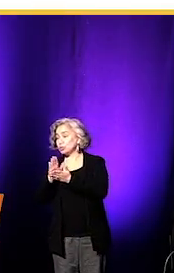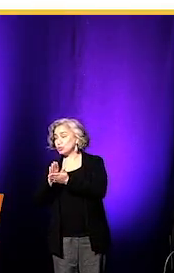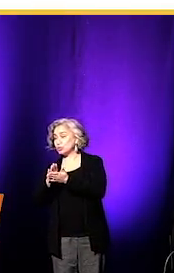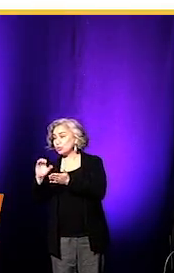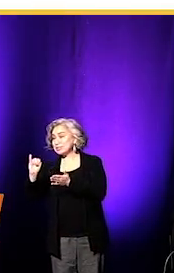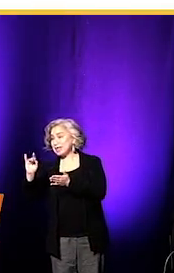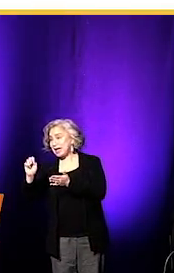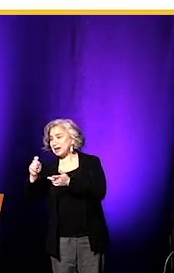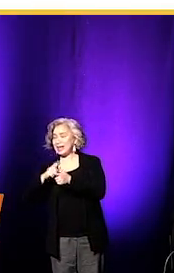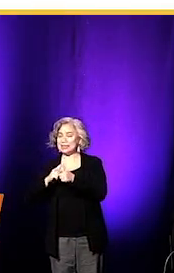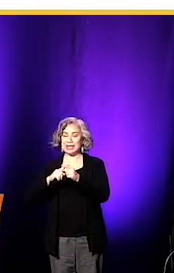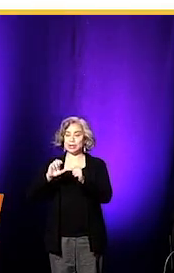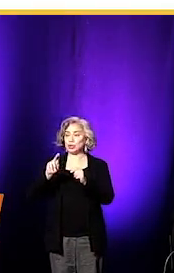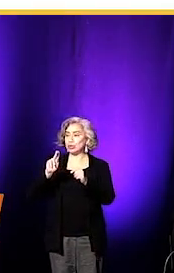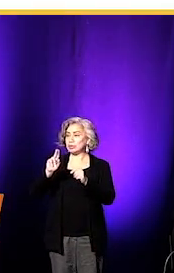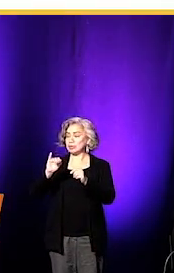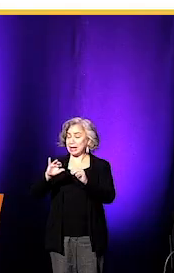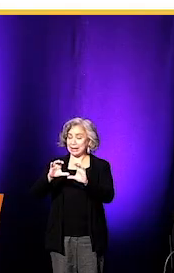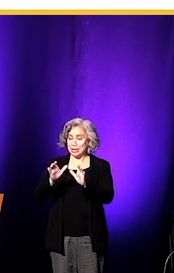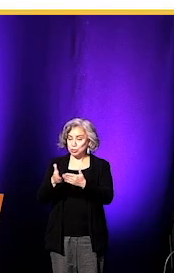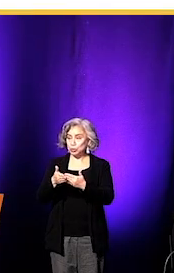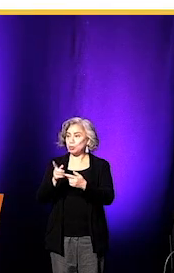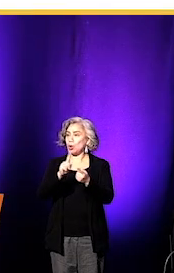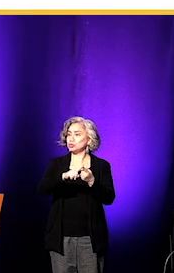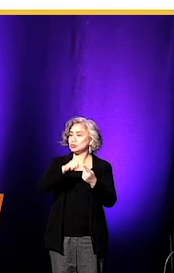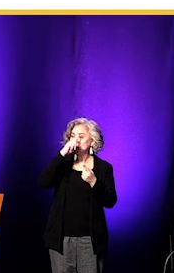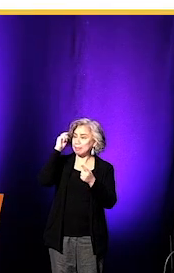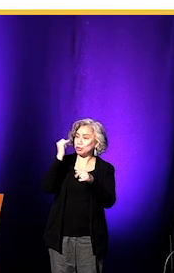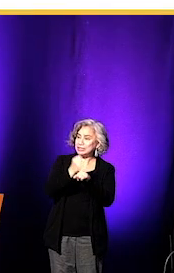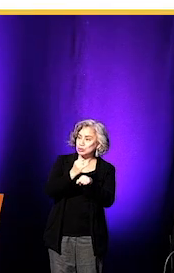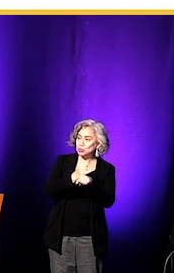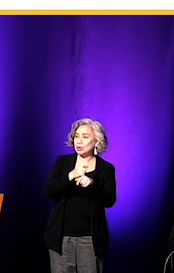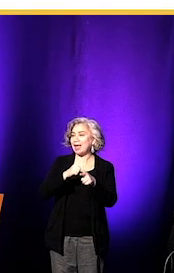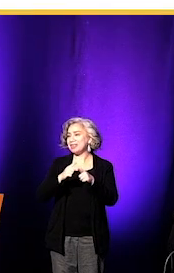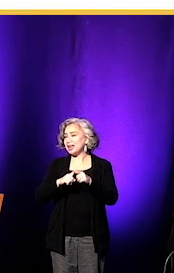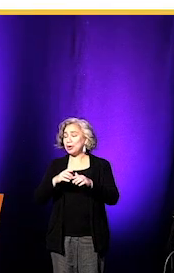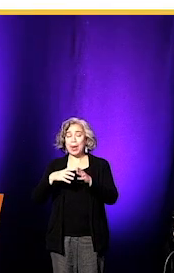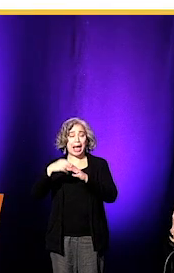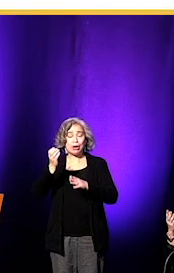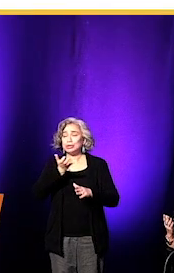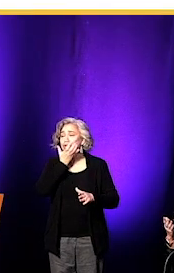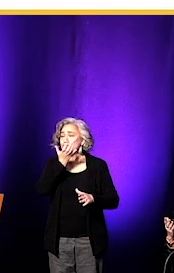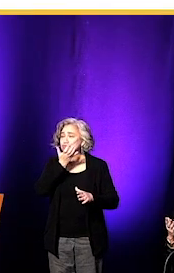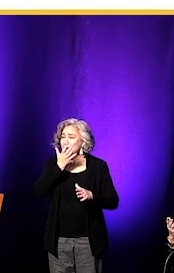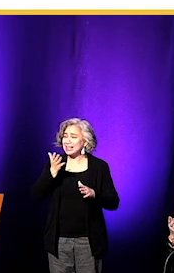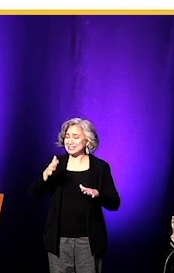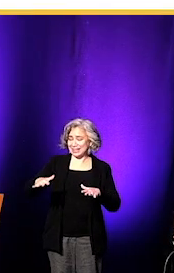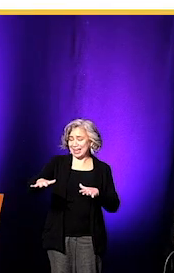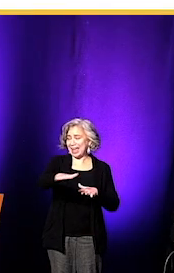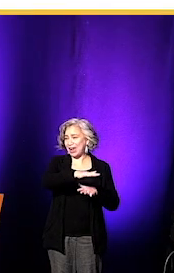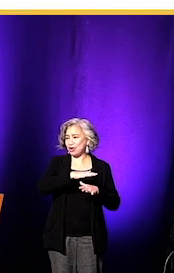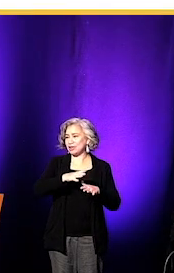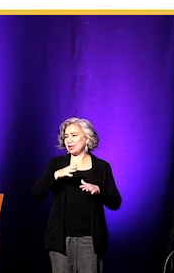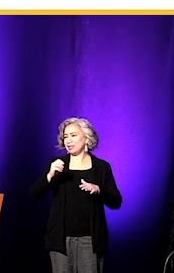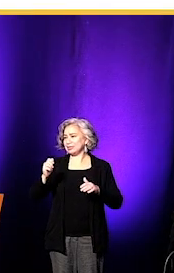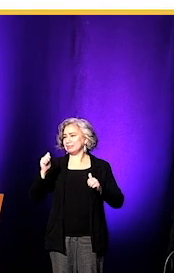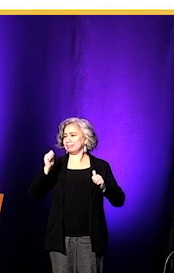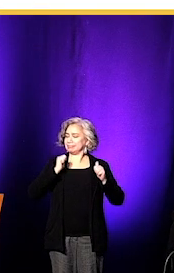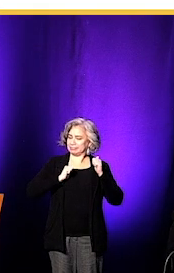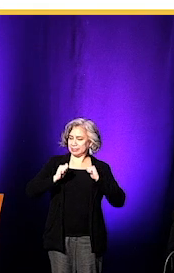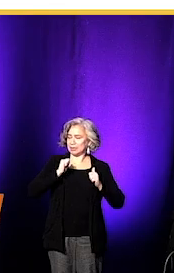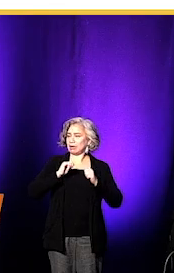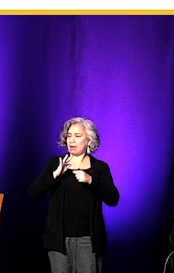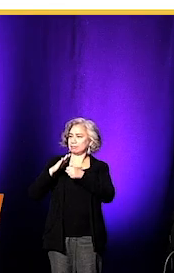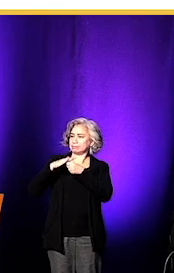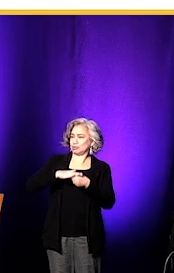UCLA classroom housed in a summer institute to the grassy areas where Teatro del Oprimido, or Theater of the Oppressed,